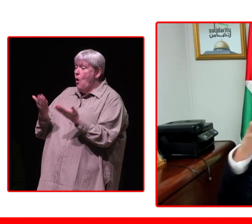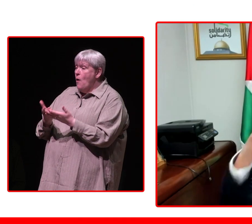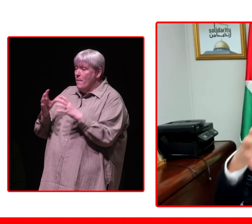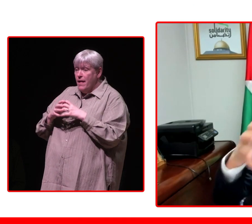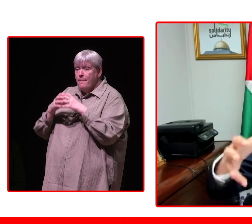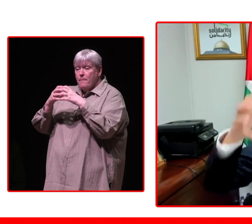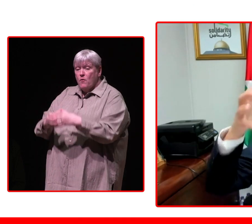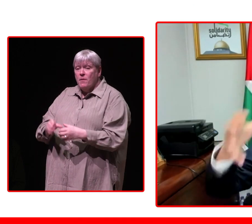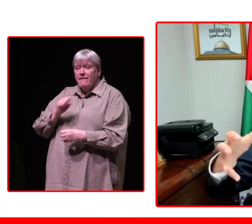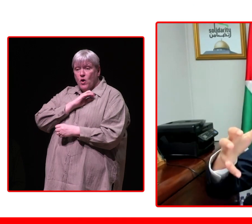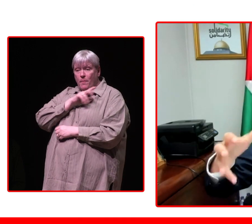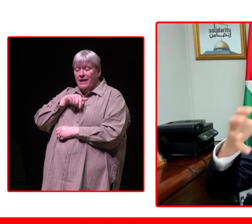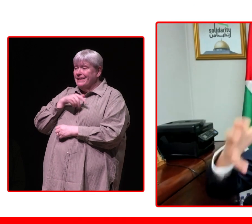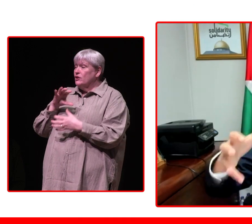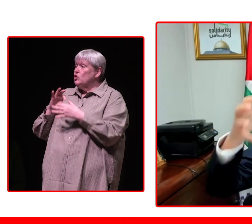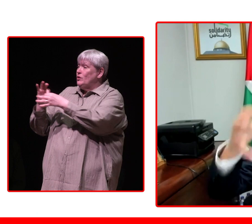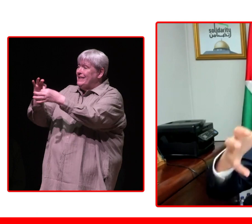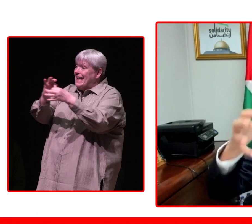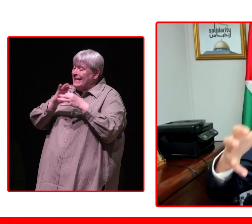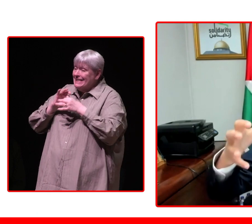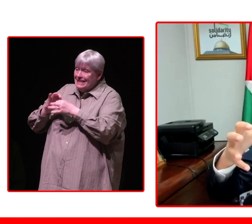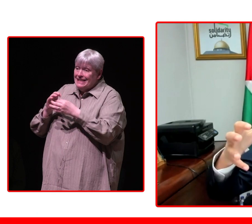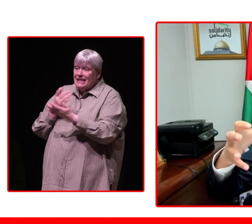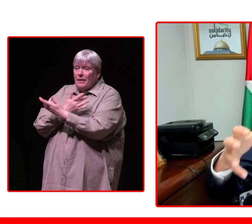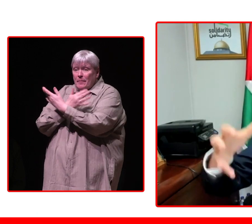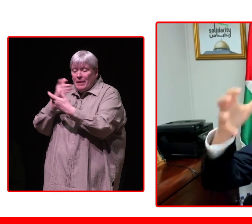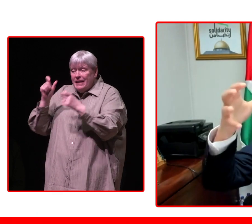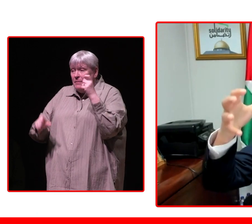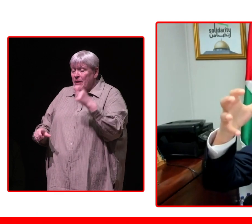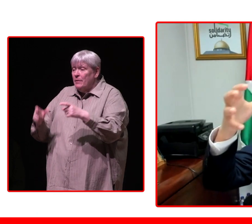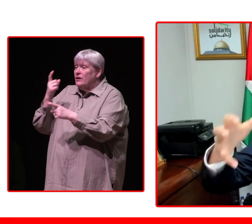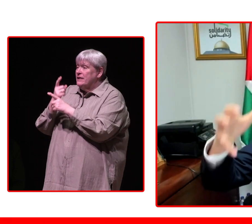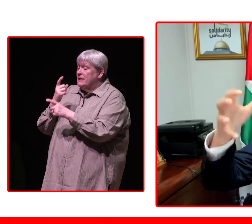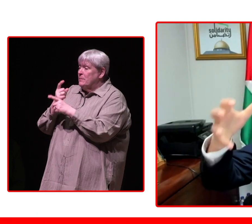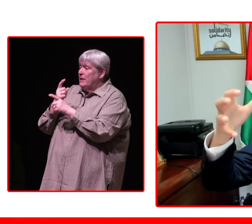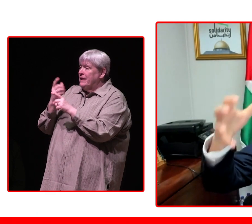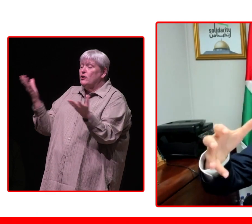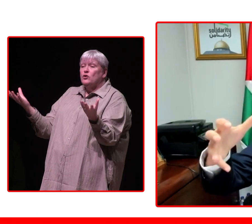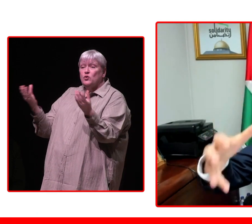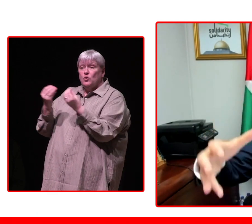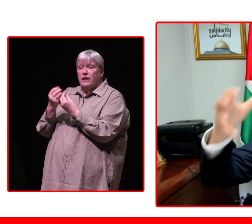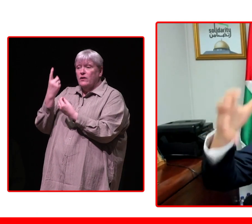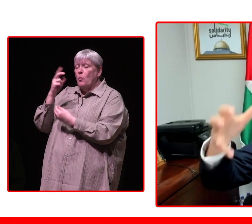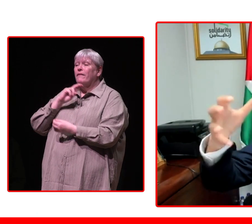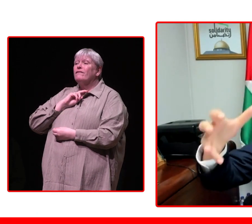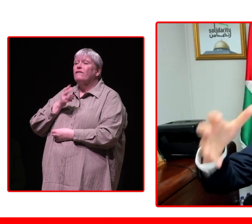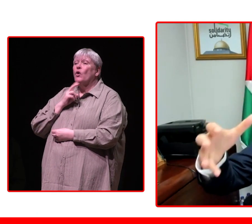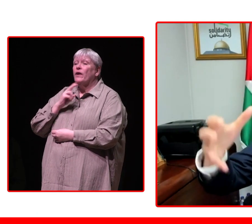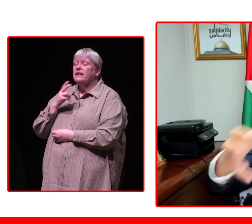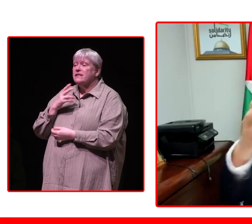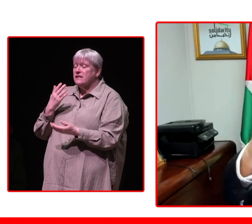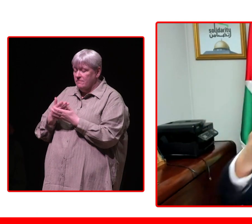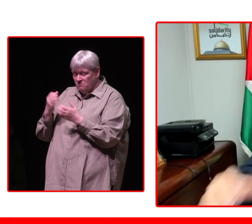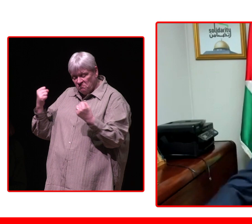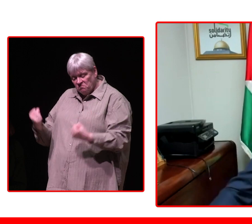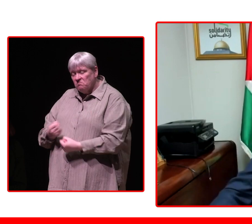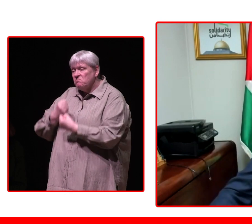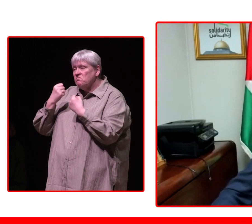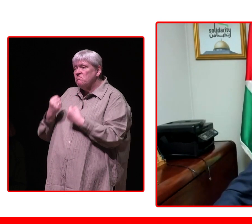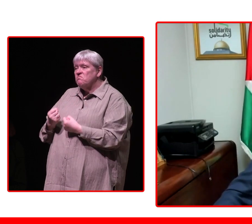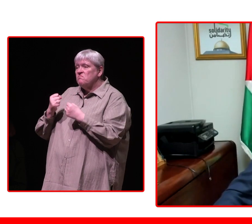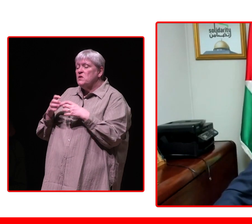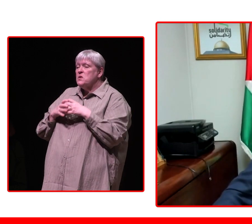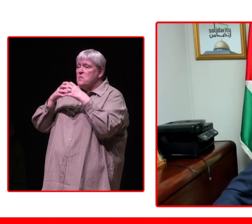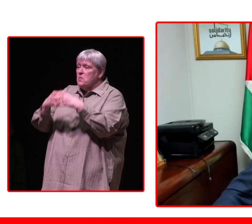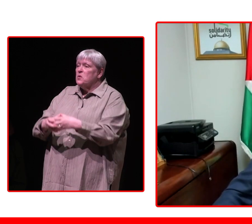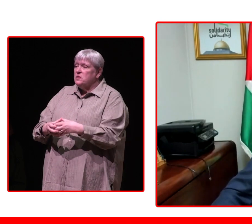has united the masses to speak with one voice to become an unstoppable movement, unstoppable force. And you, trade